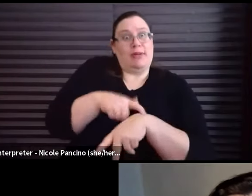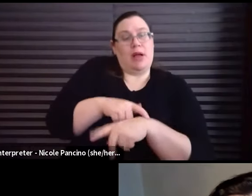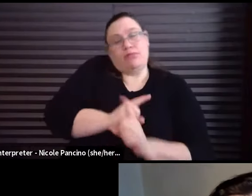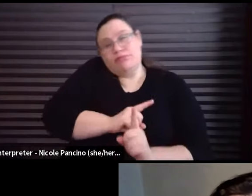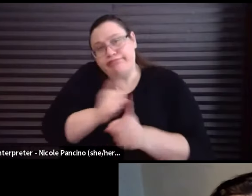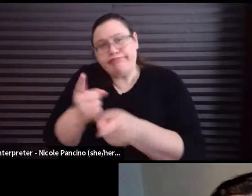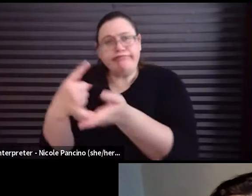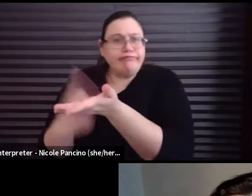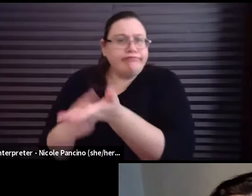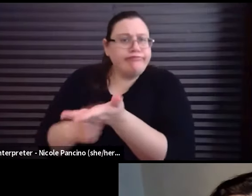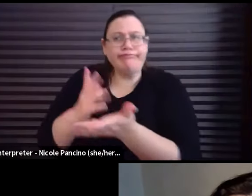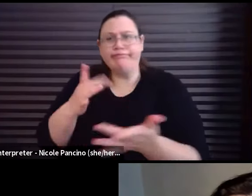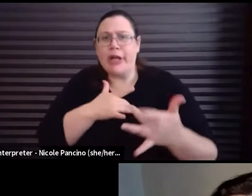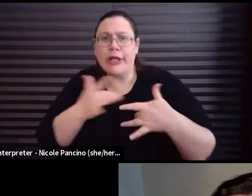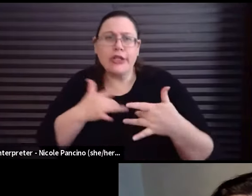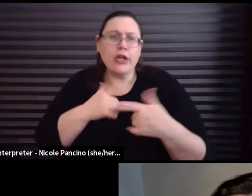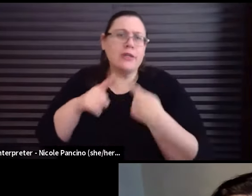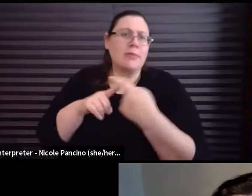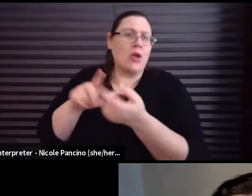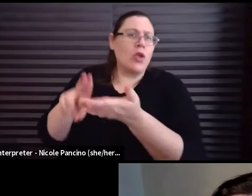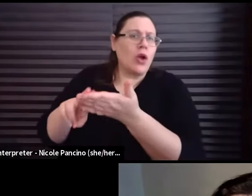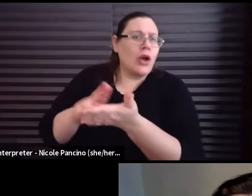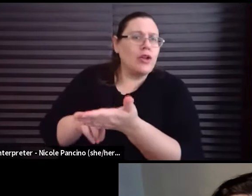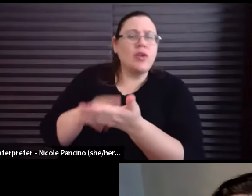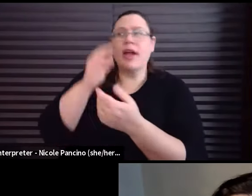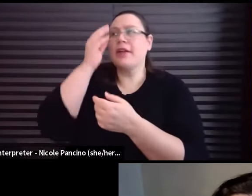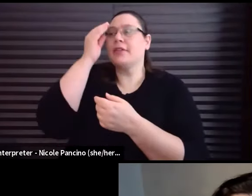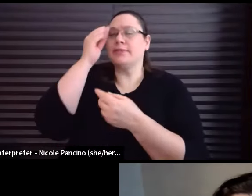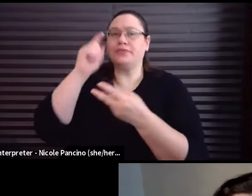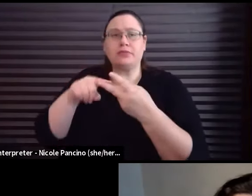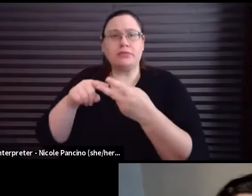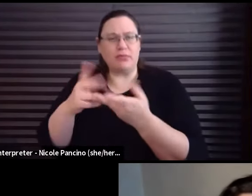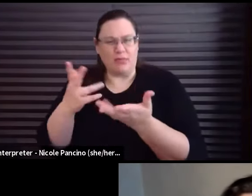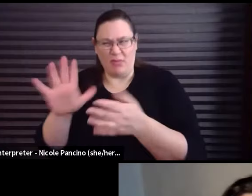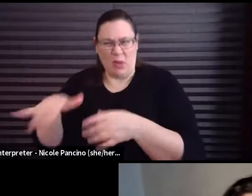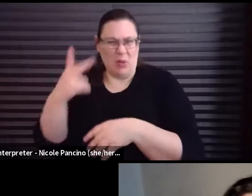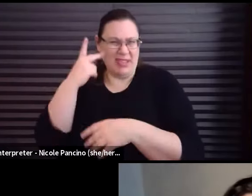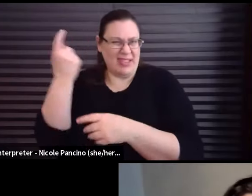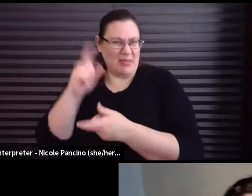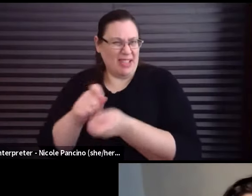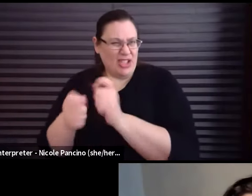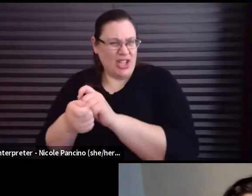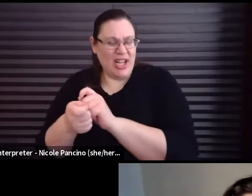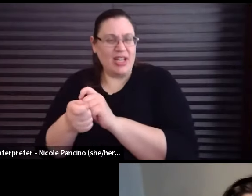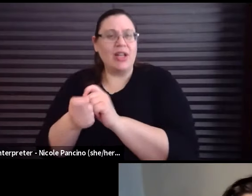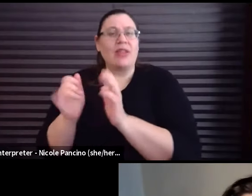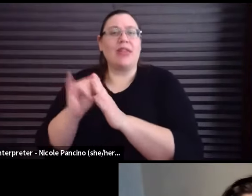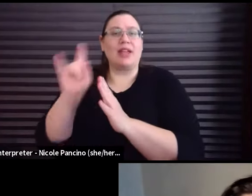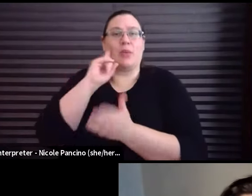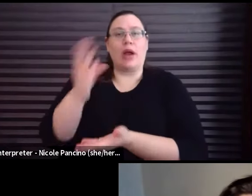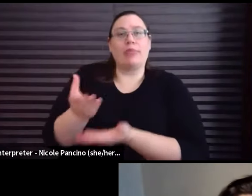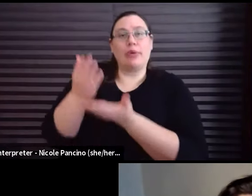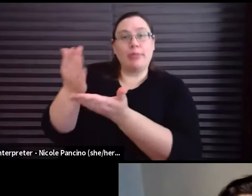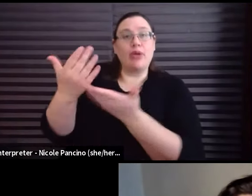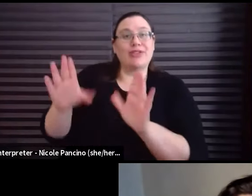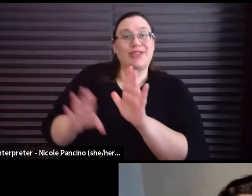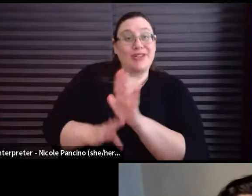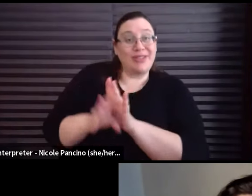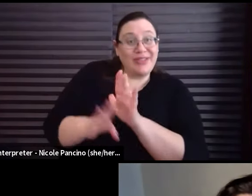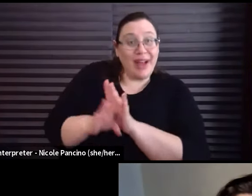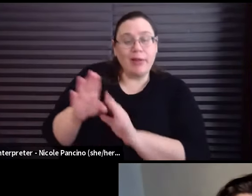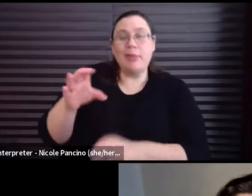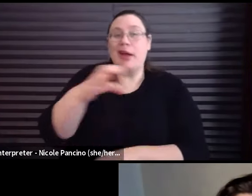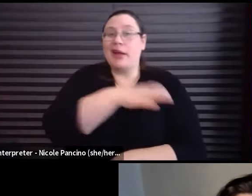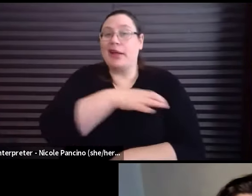about concerns they have with the contracts, things that they would like to see changed. And this is where the proposals are developed, the committee is